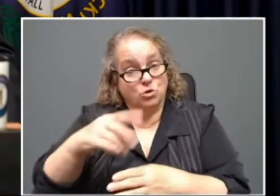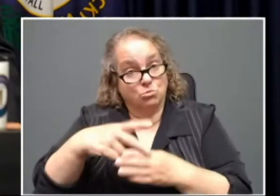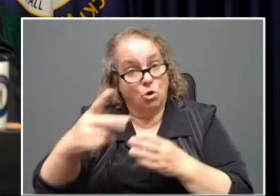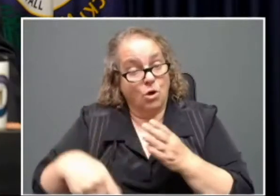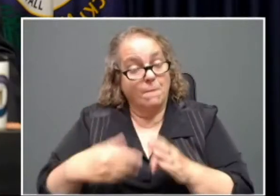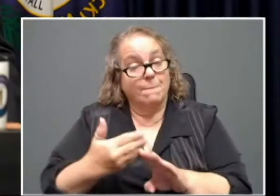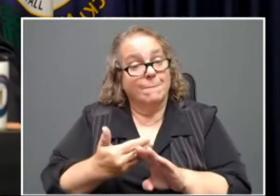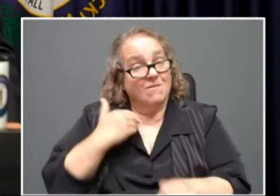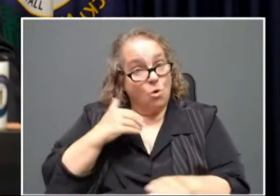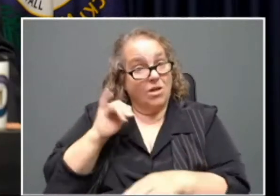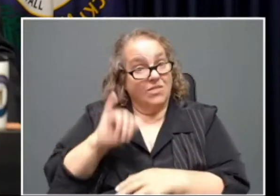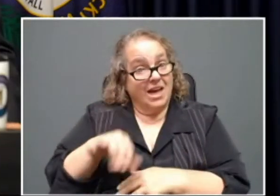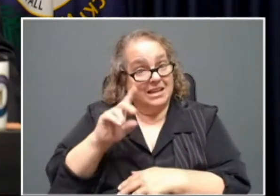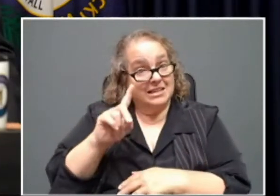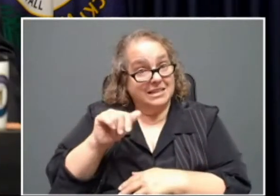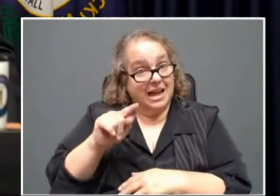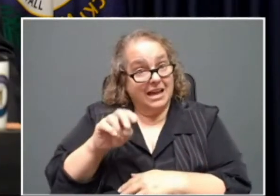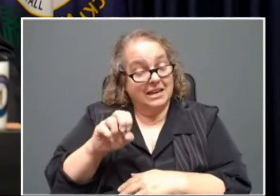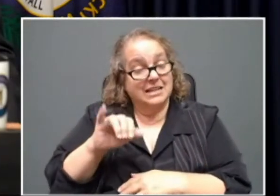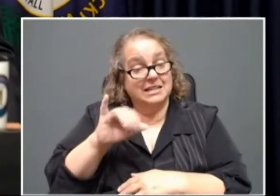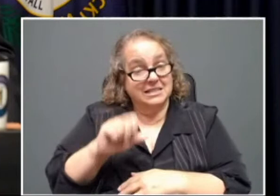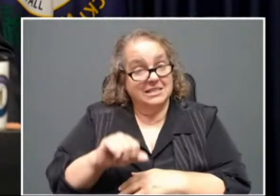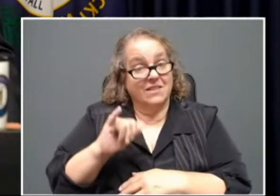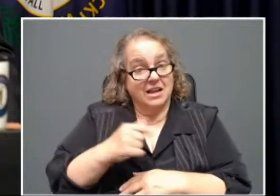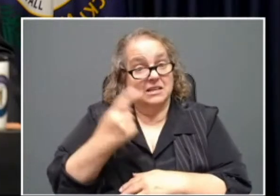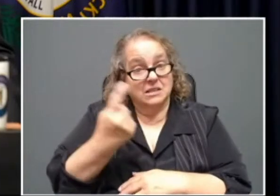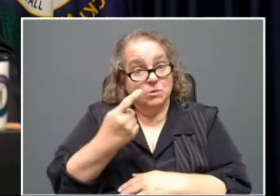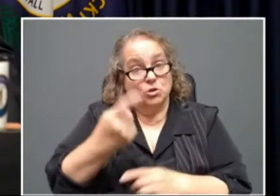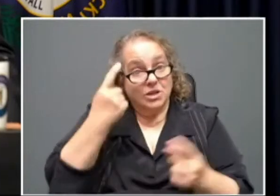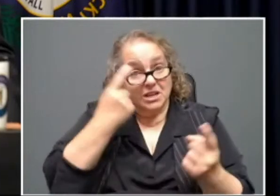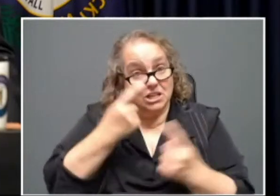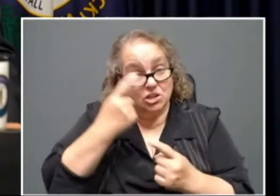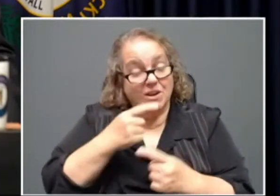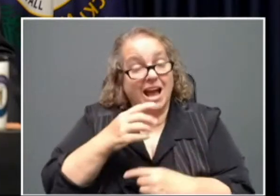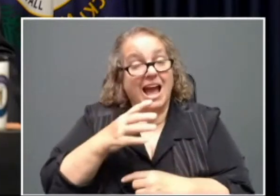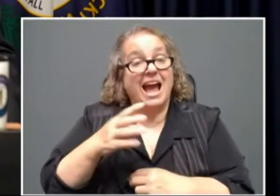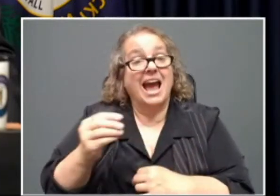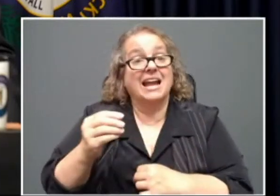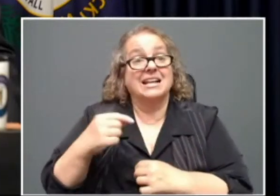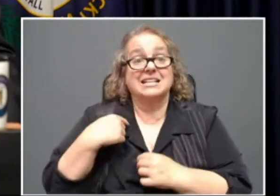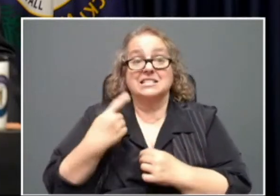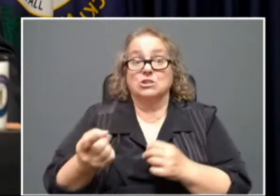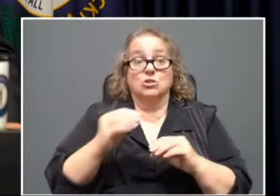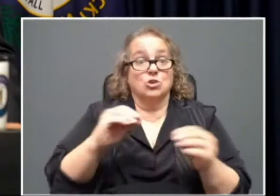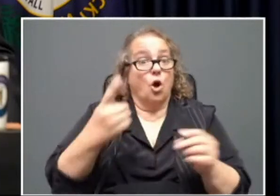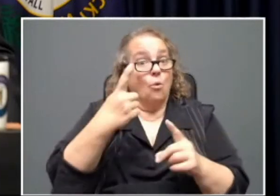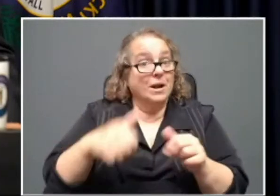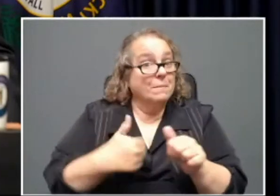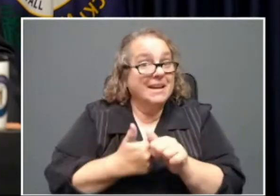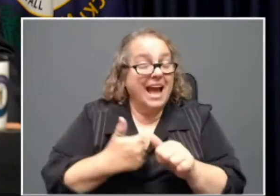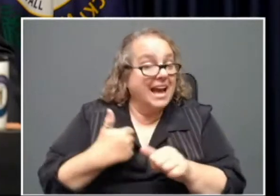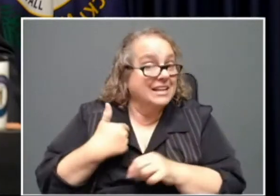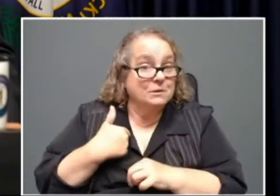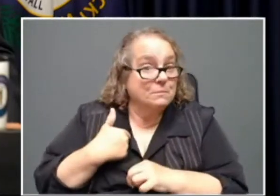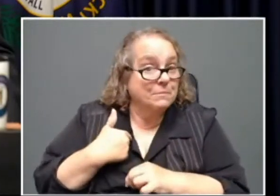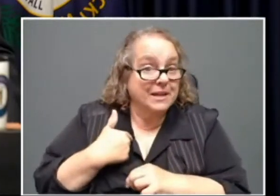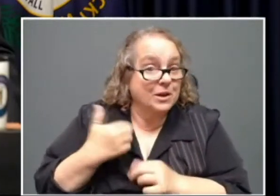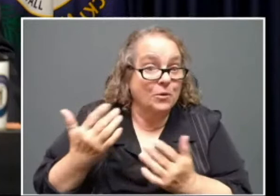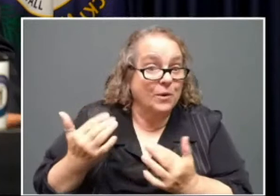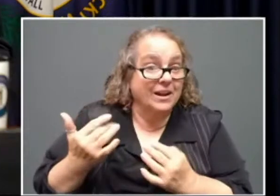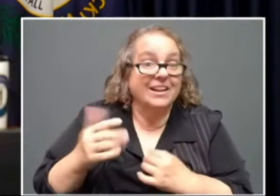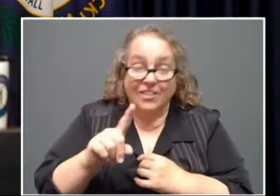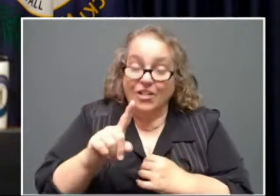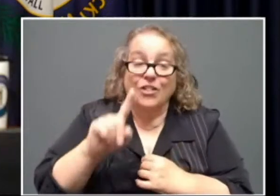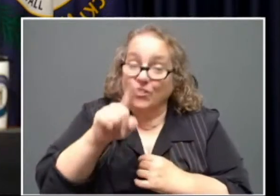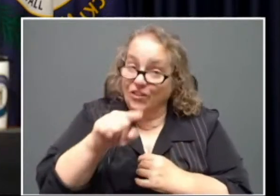that date? Is that something you're considering? And hey, since there's no one behind me in the queue, maybe I could sneak in